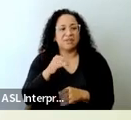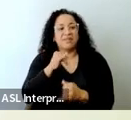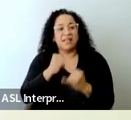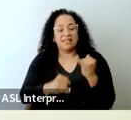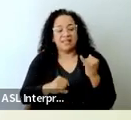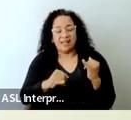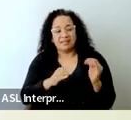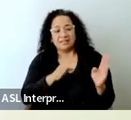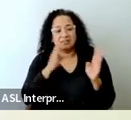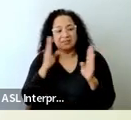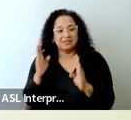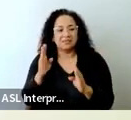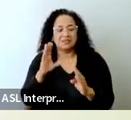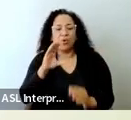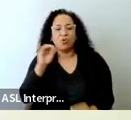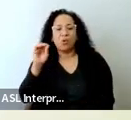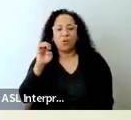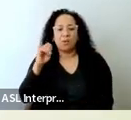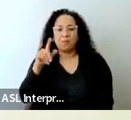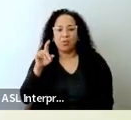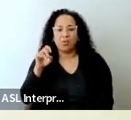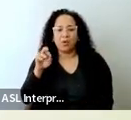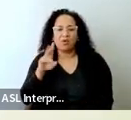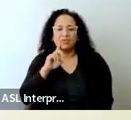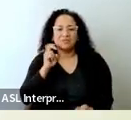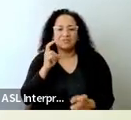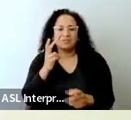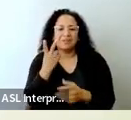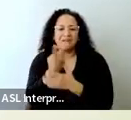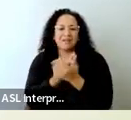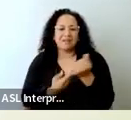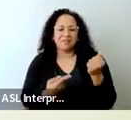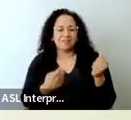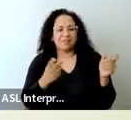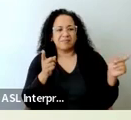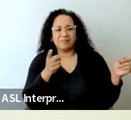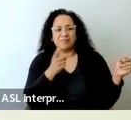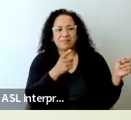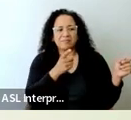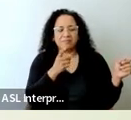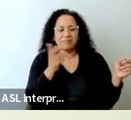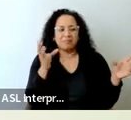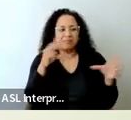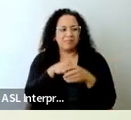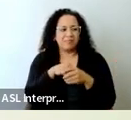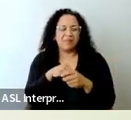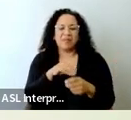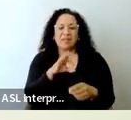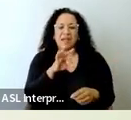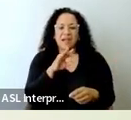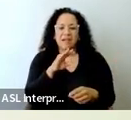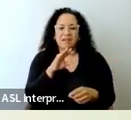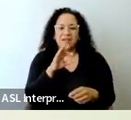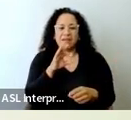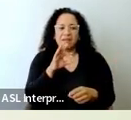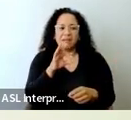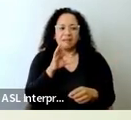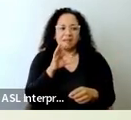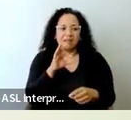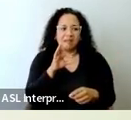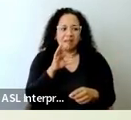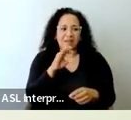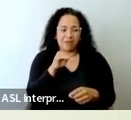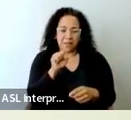is the co-employer, which is a combination of the two, with both participant and FMS acting as an employer, but